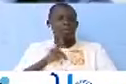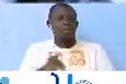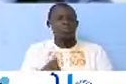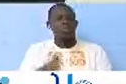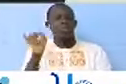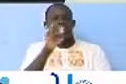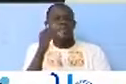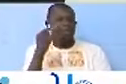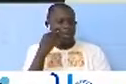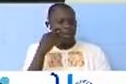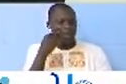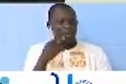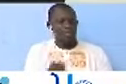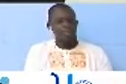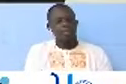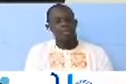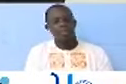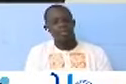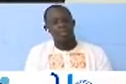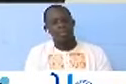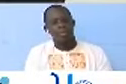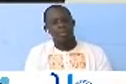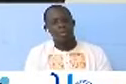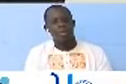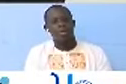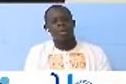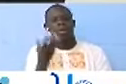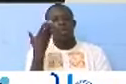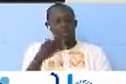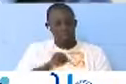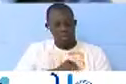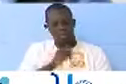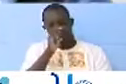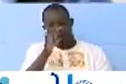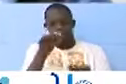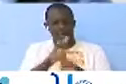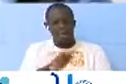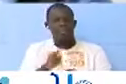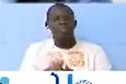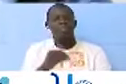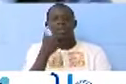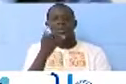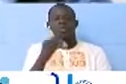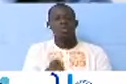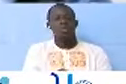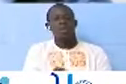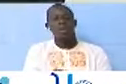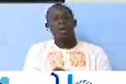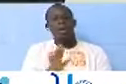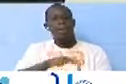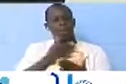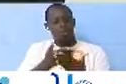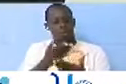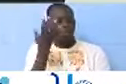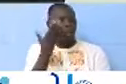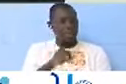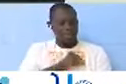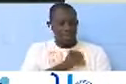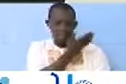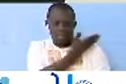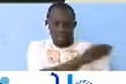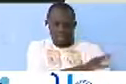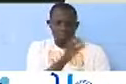are you referring to? Ve lu njuma la. Rafata. When he died. And what was the length of period between when he was released and his